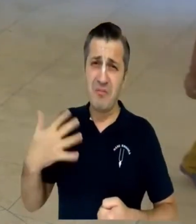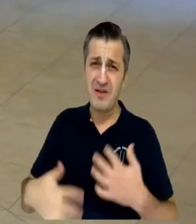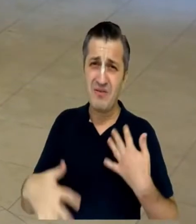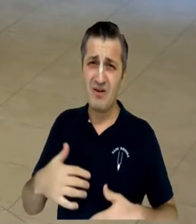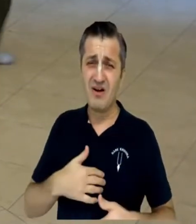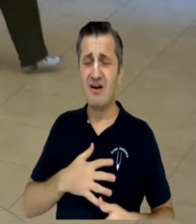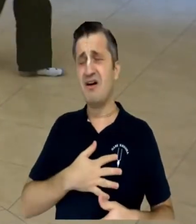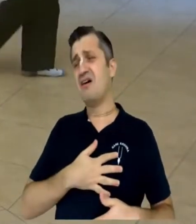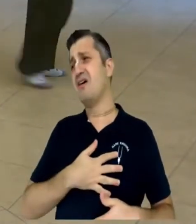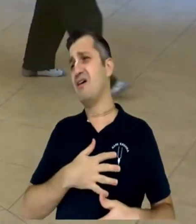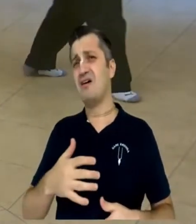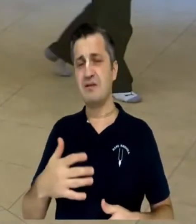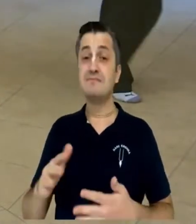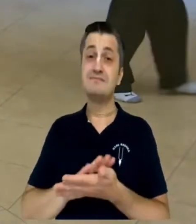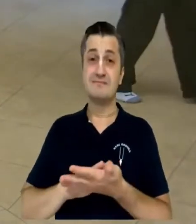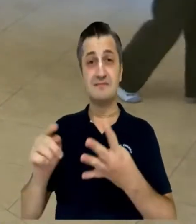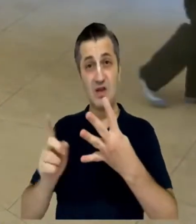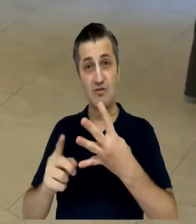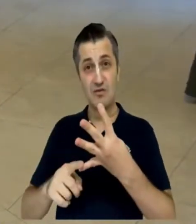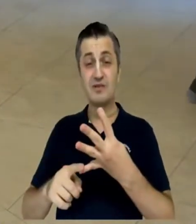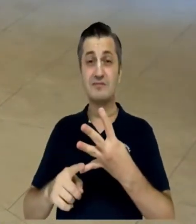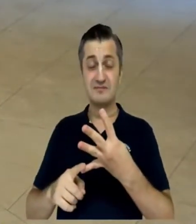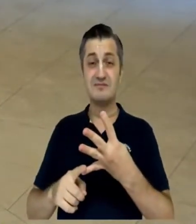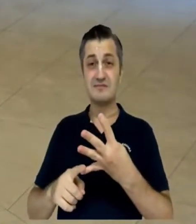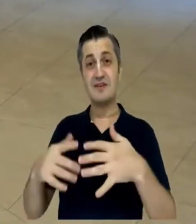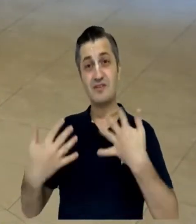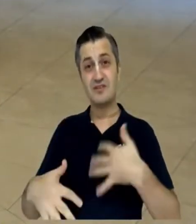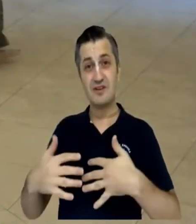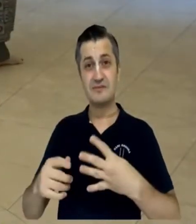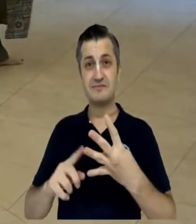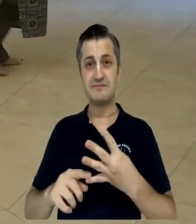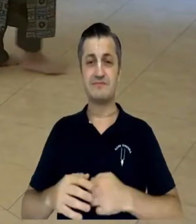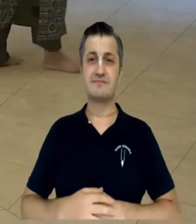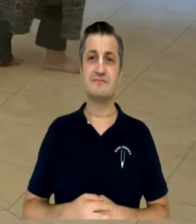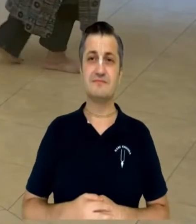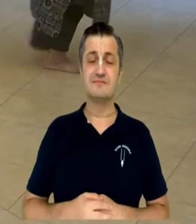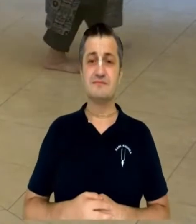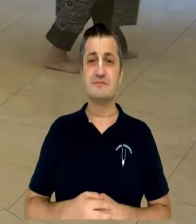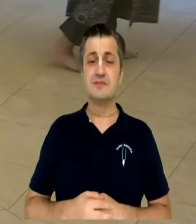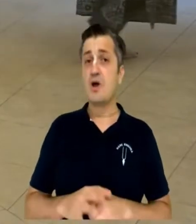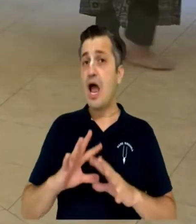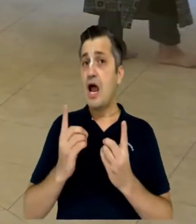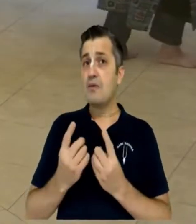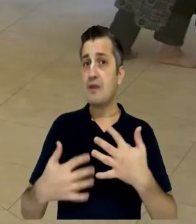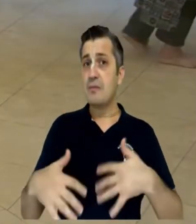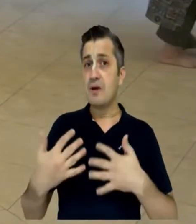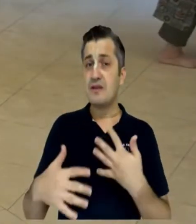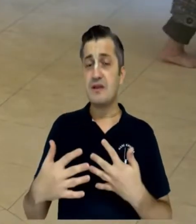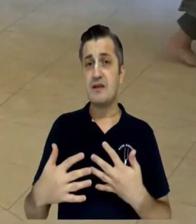distress as well. So and everything materially really which we're gonna we're gonna figure out